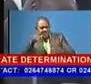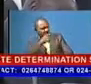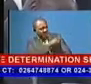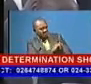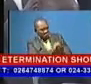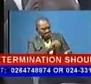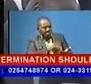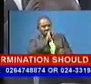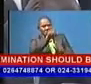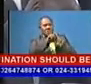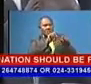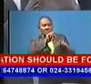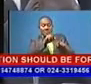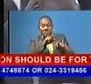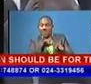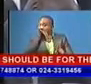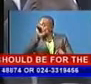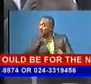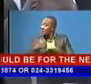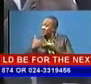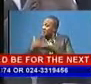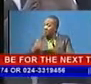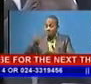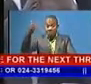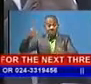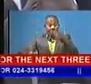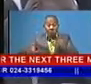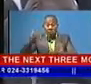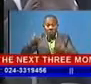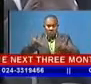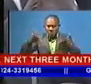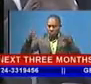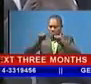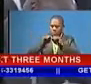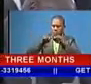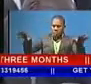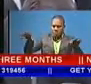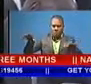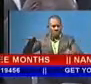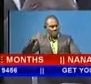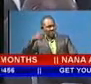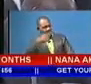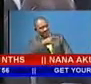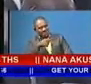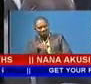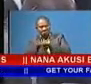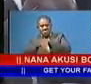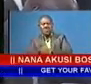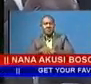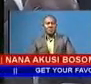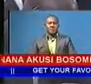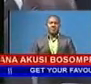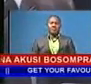particulars, and it will assist the court in clearing the air on what information has been provided by the